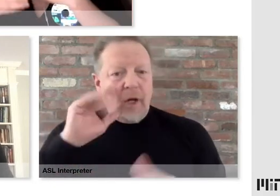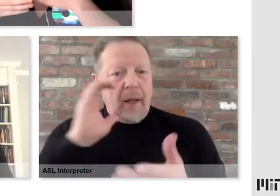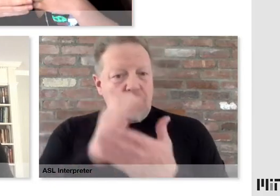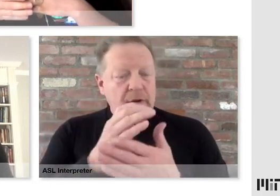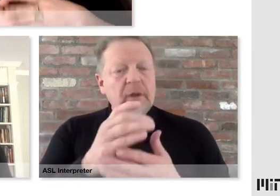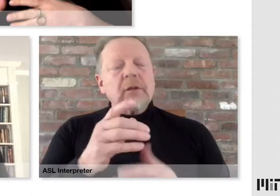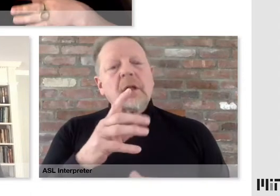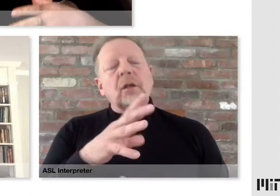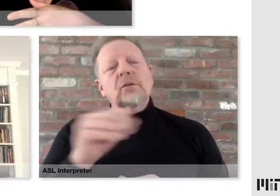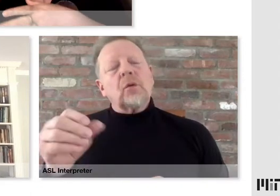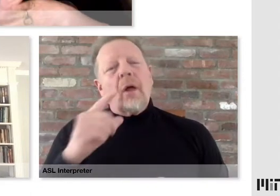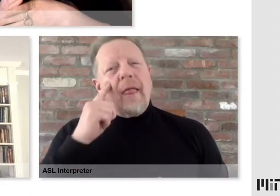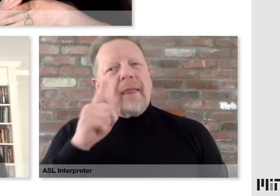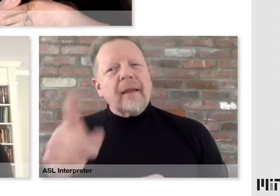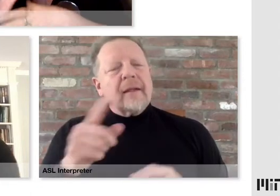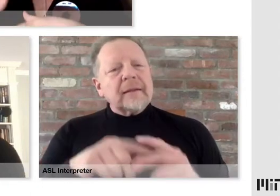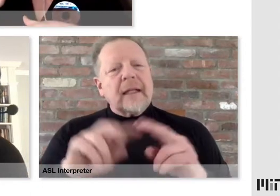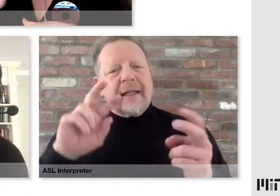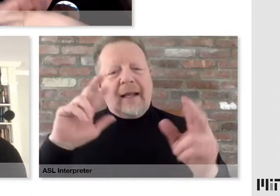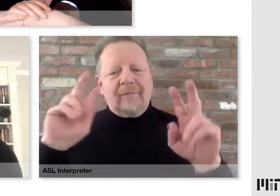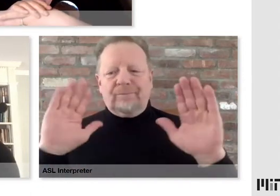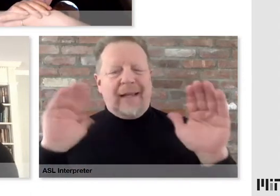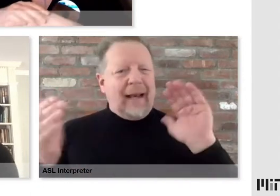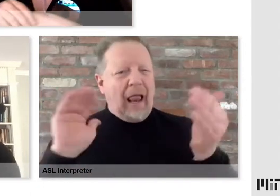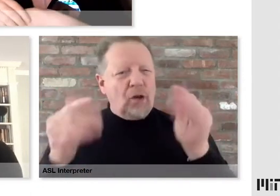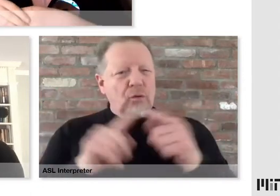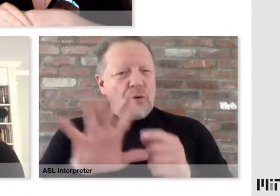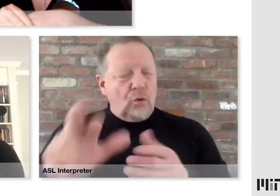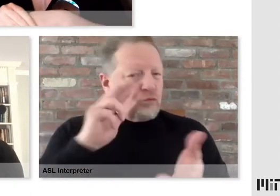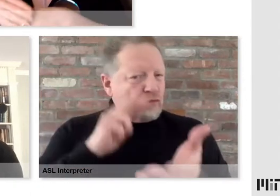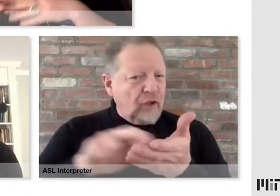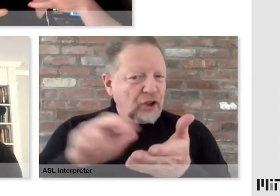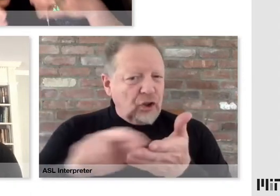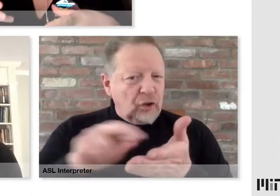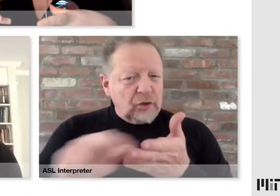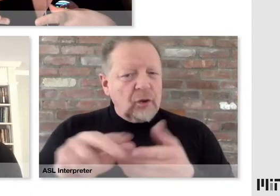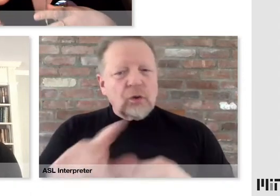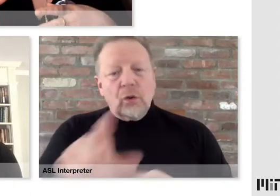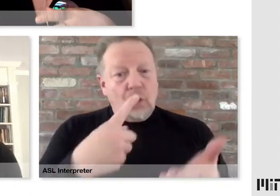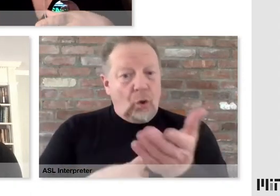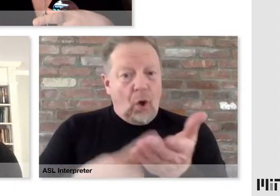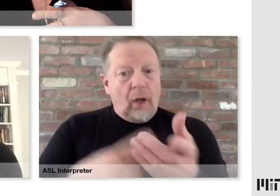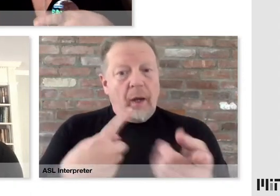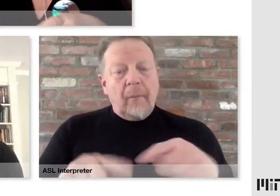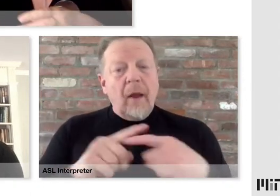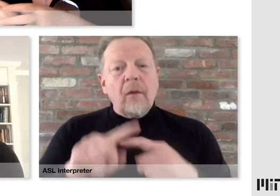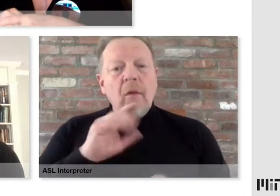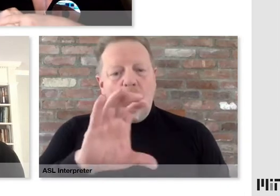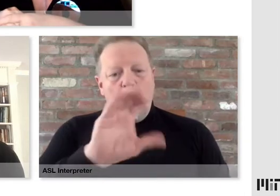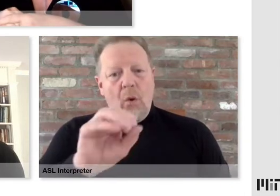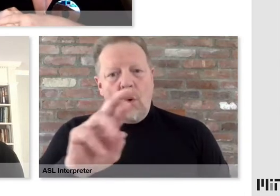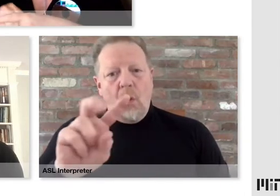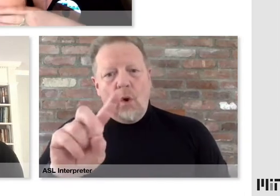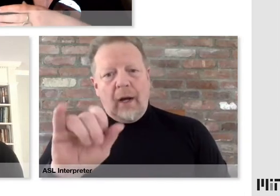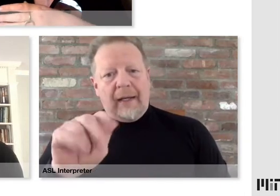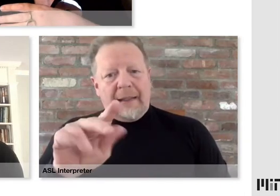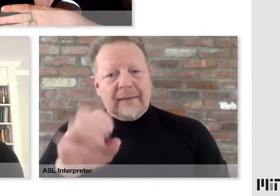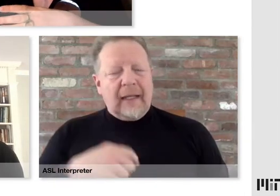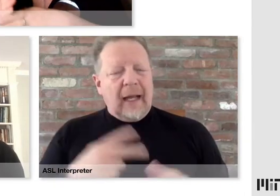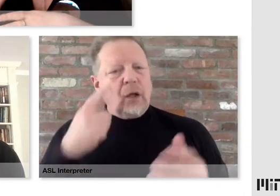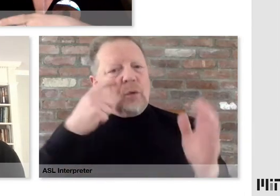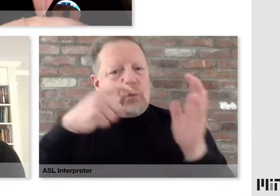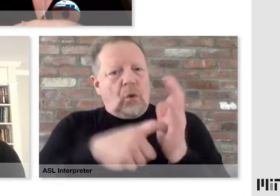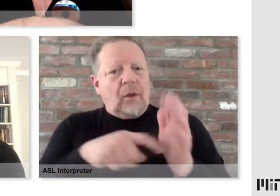I think there's an analogy to your research also, where you're talking about affordances. I see